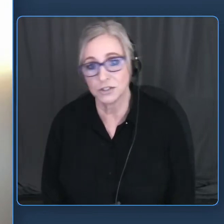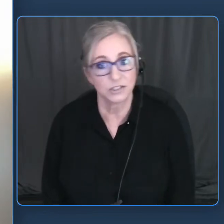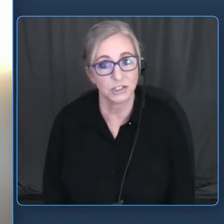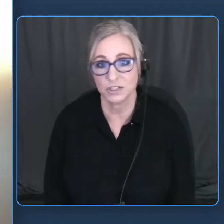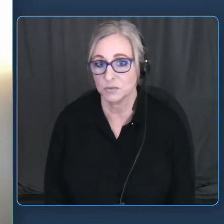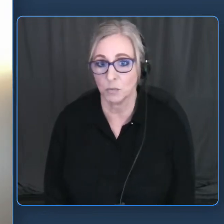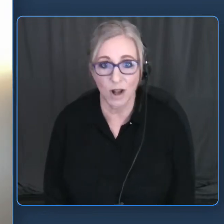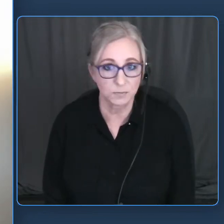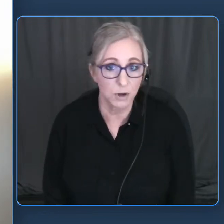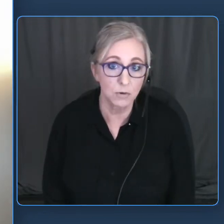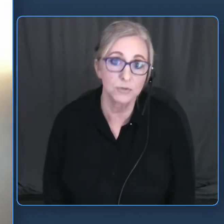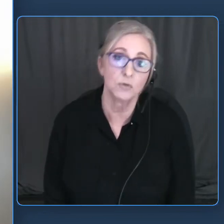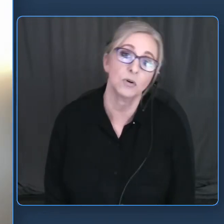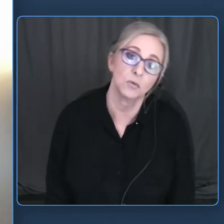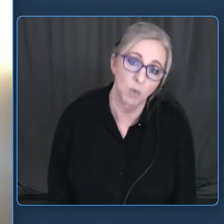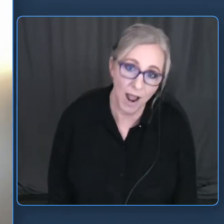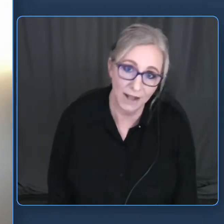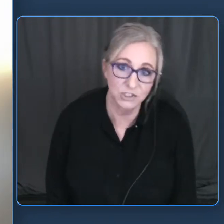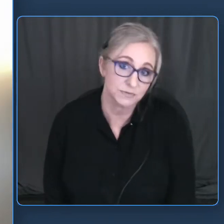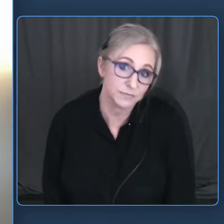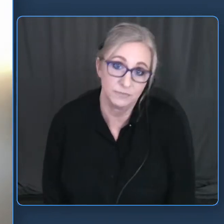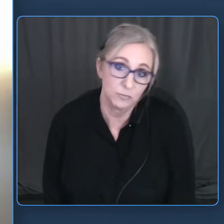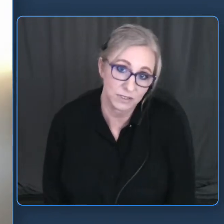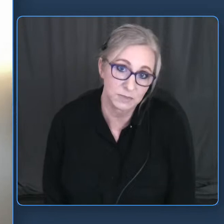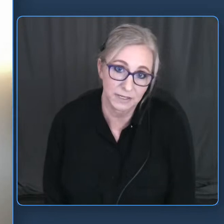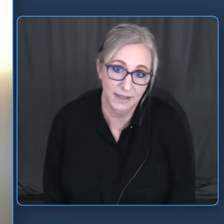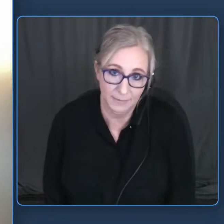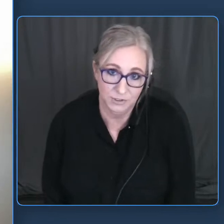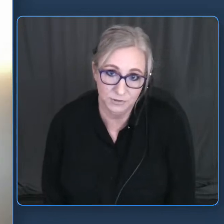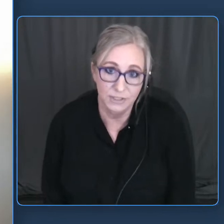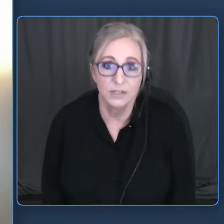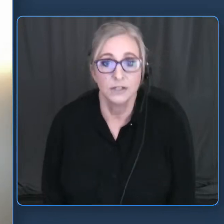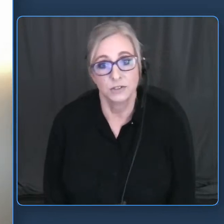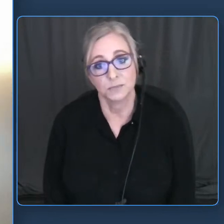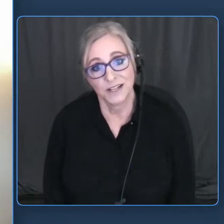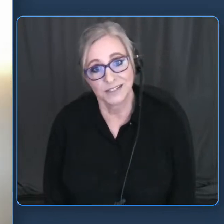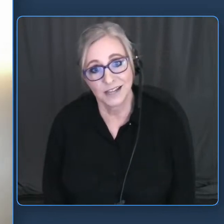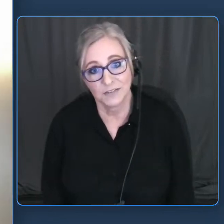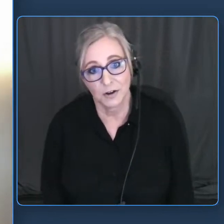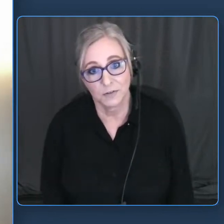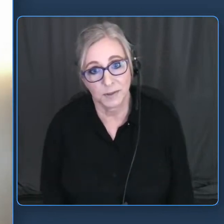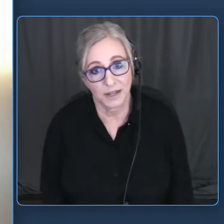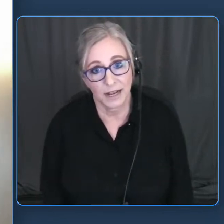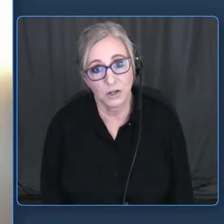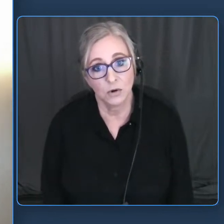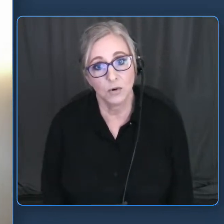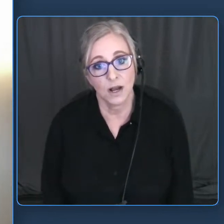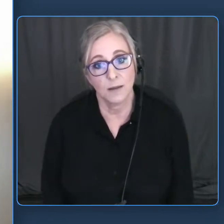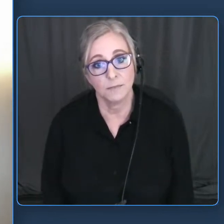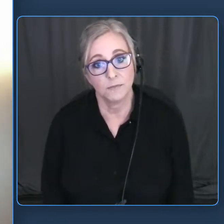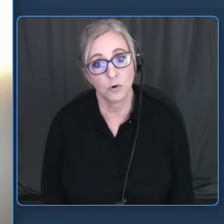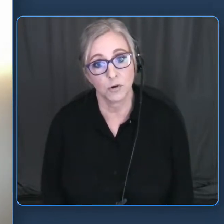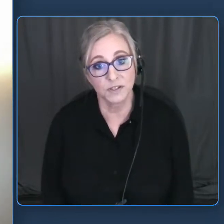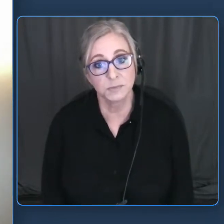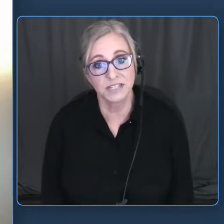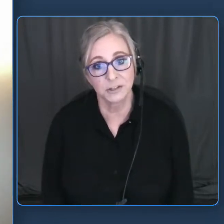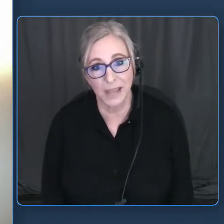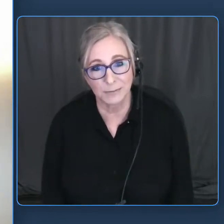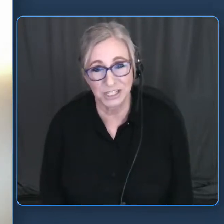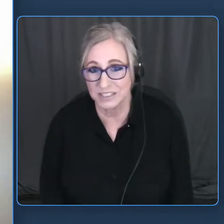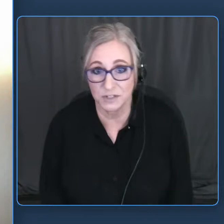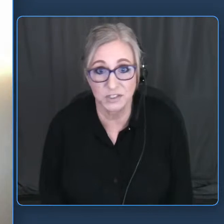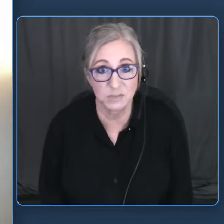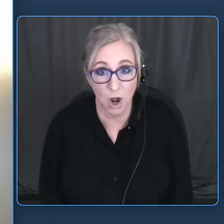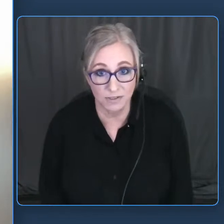be easier to just watch both or watch what's being captioned. So that's kind of how I feel about that. I know for this